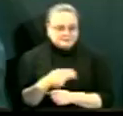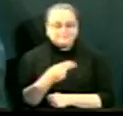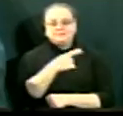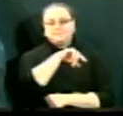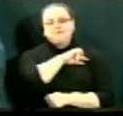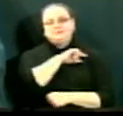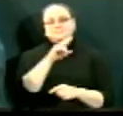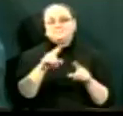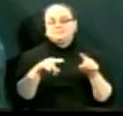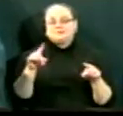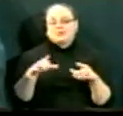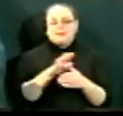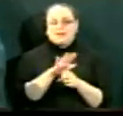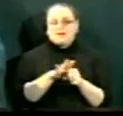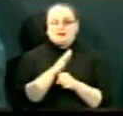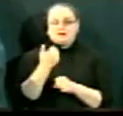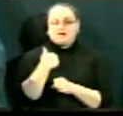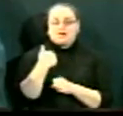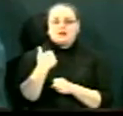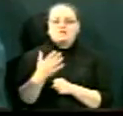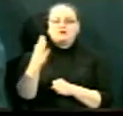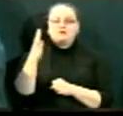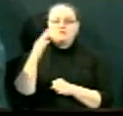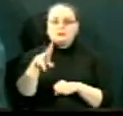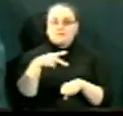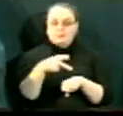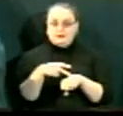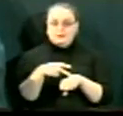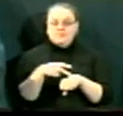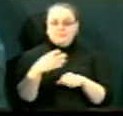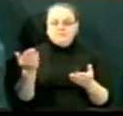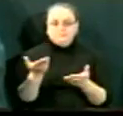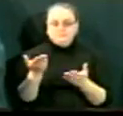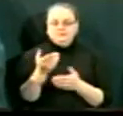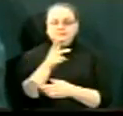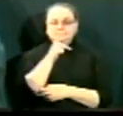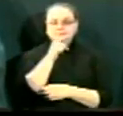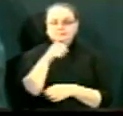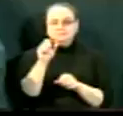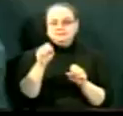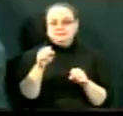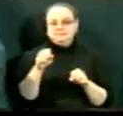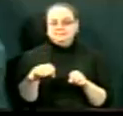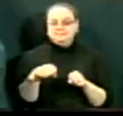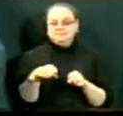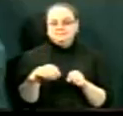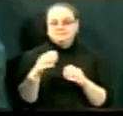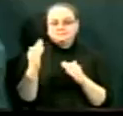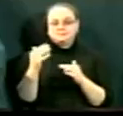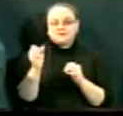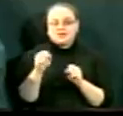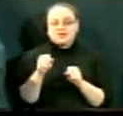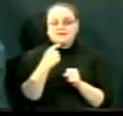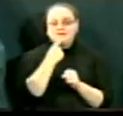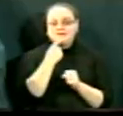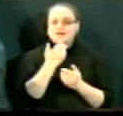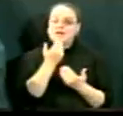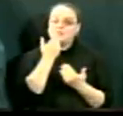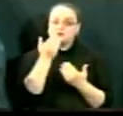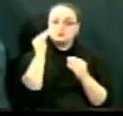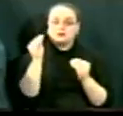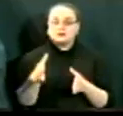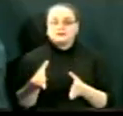areas. I have a former principal actually here who hopefully could attest to the fact that I was a good